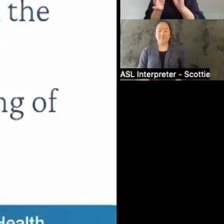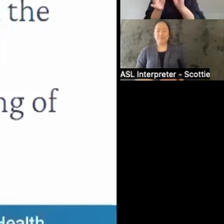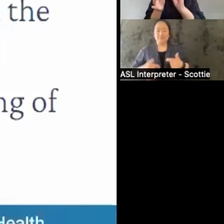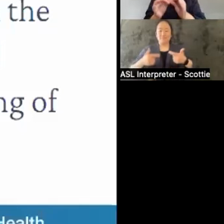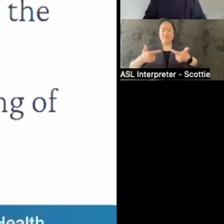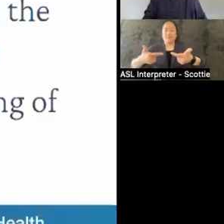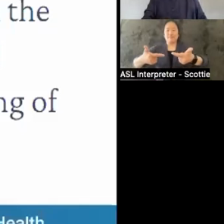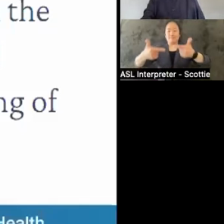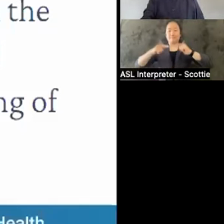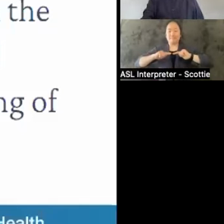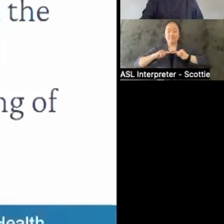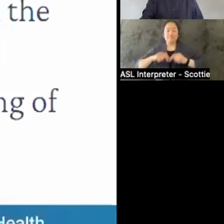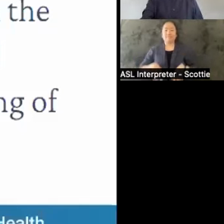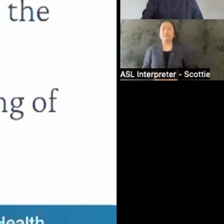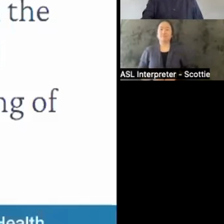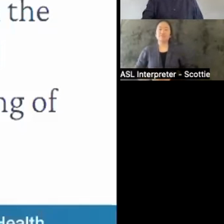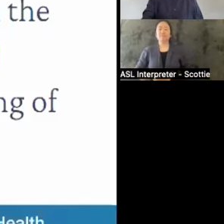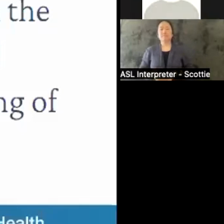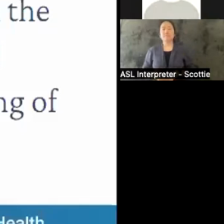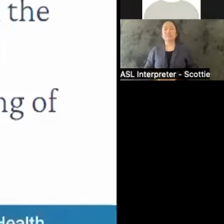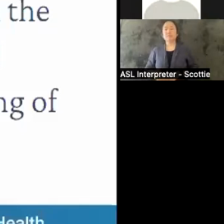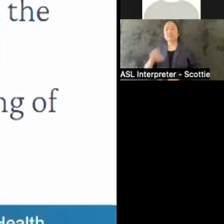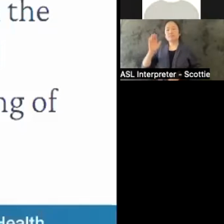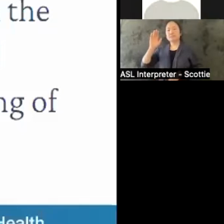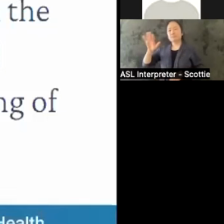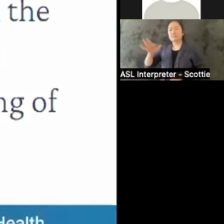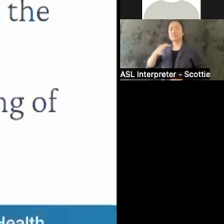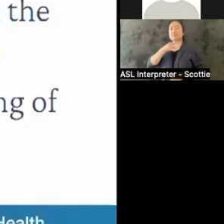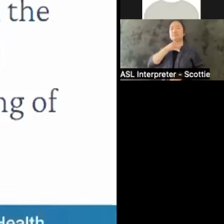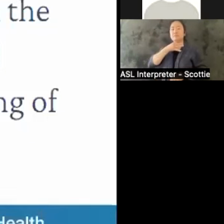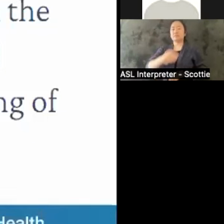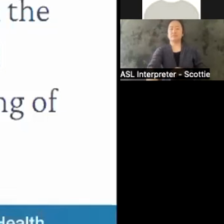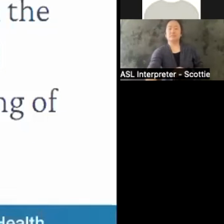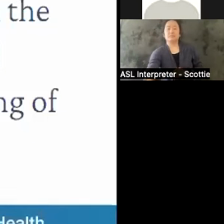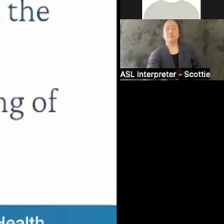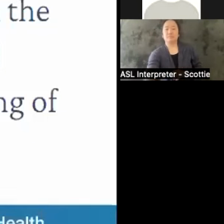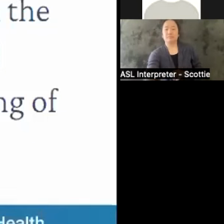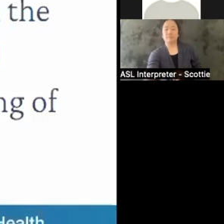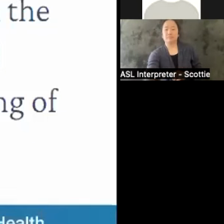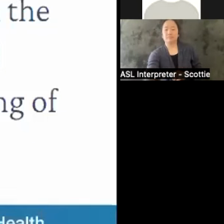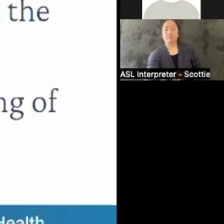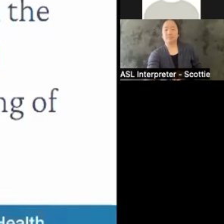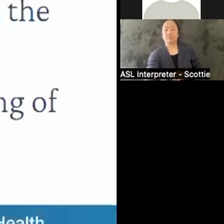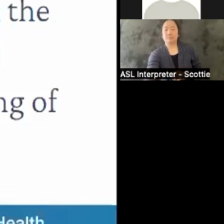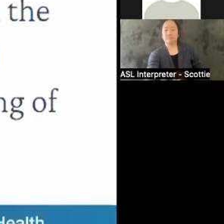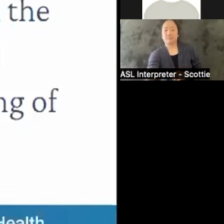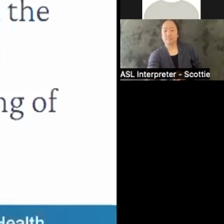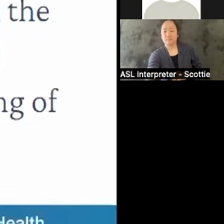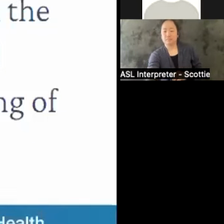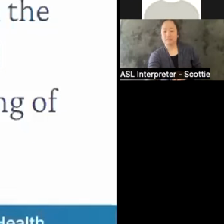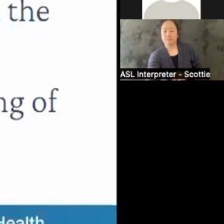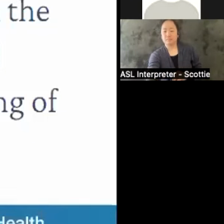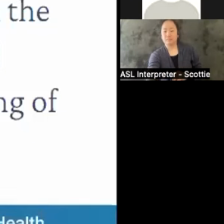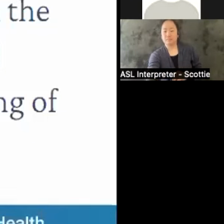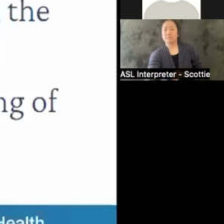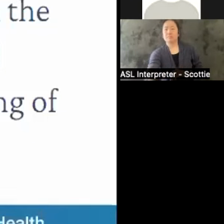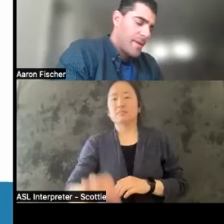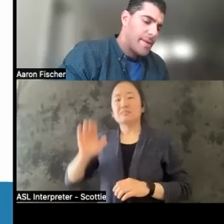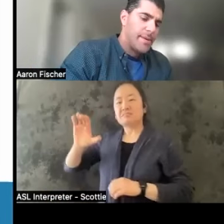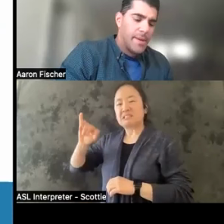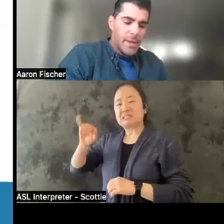Great. Cindy, what can the health center do in this situation? And I know I'm jumping a little bit ahead to your next section, but what are